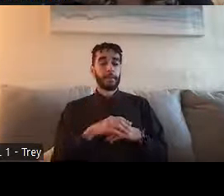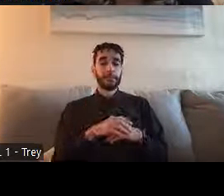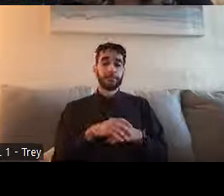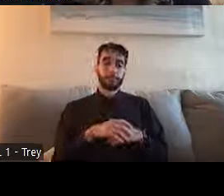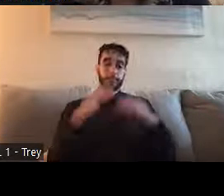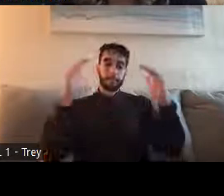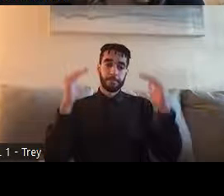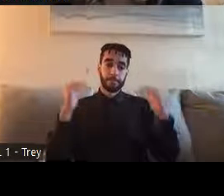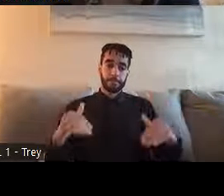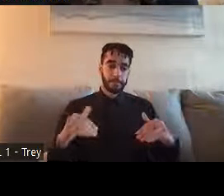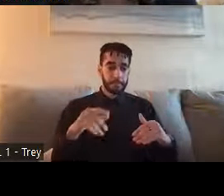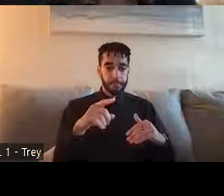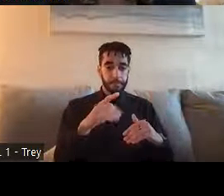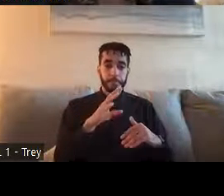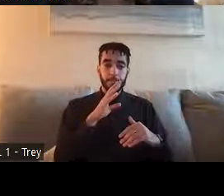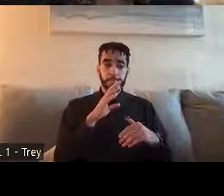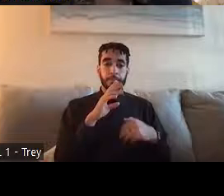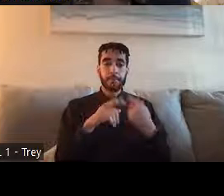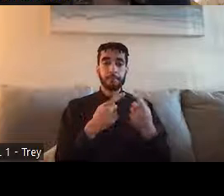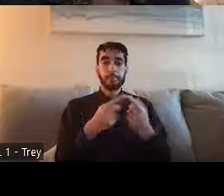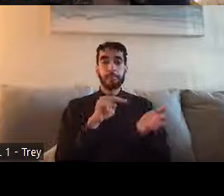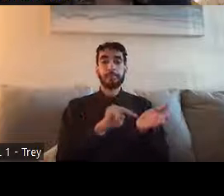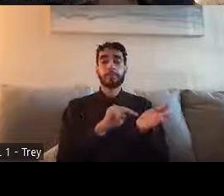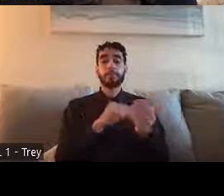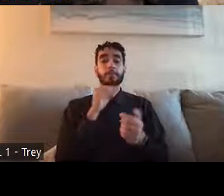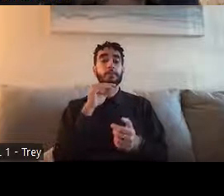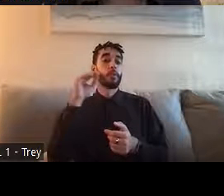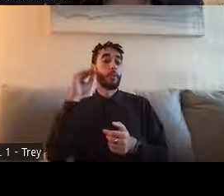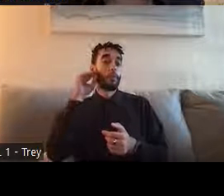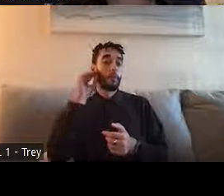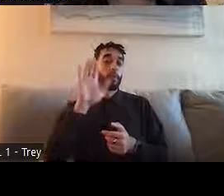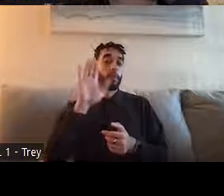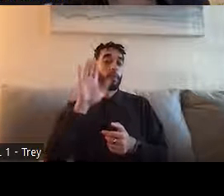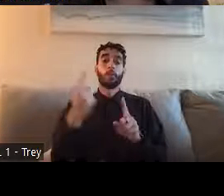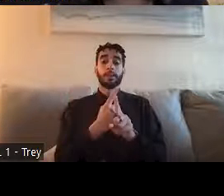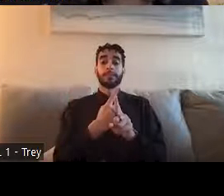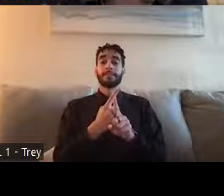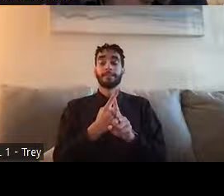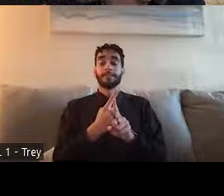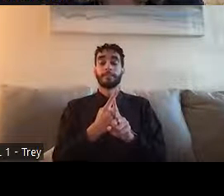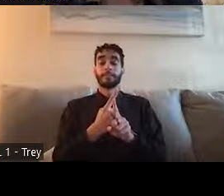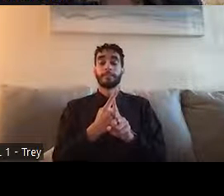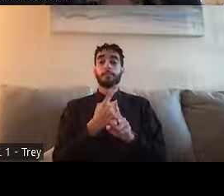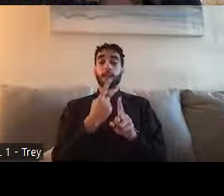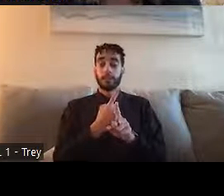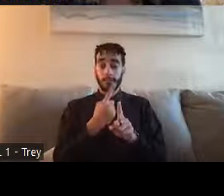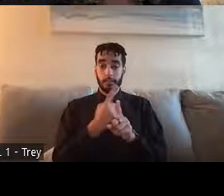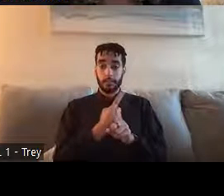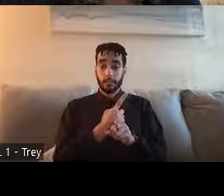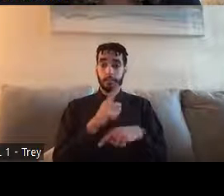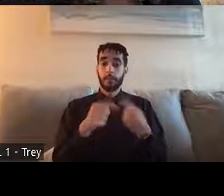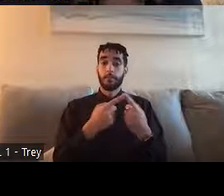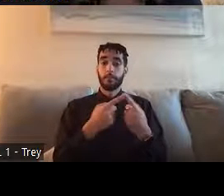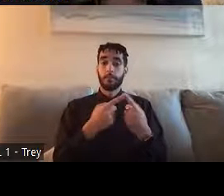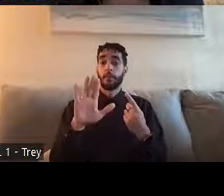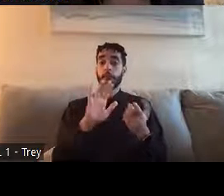one, related to expanding the nursing home residents' Bill of Rights to include the right to receive information on psychotherapeutic drugs